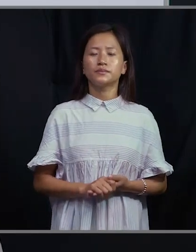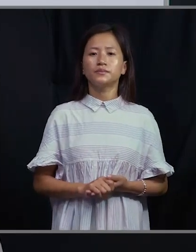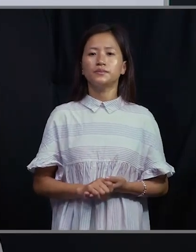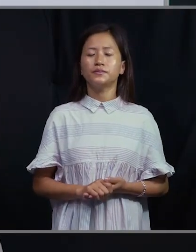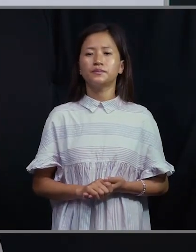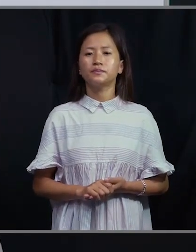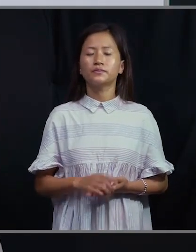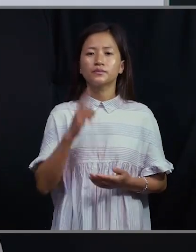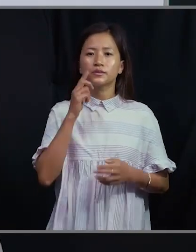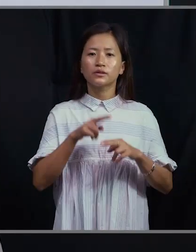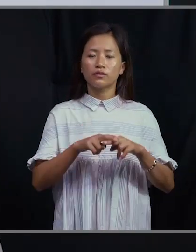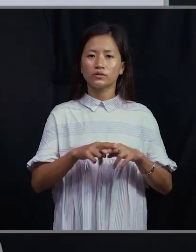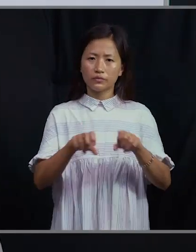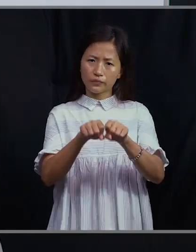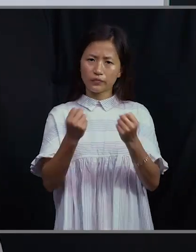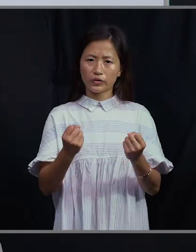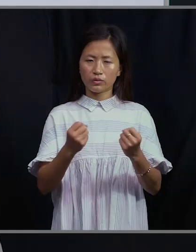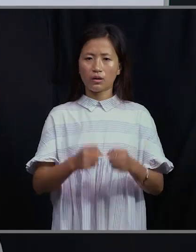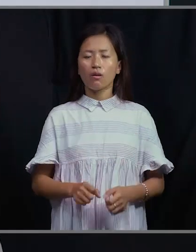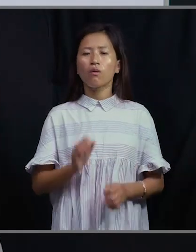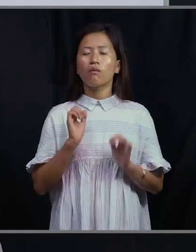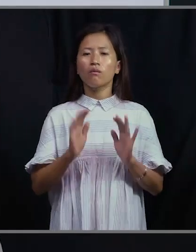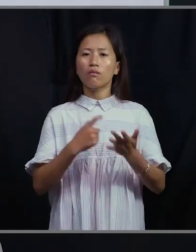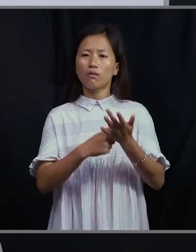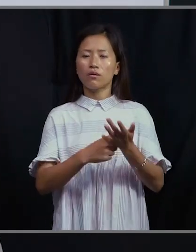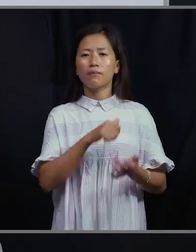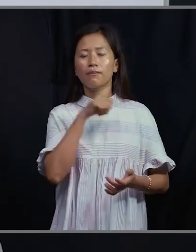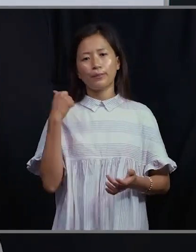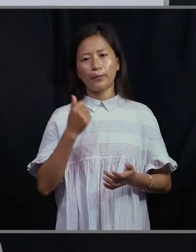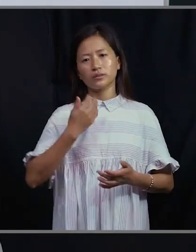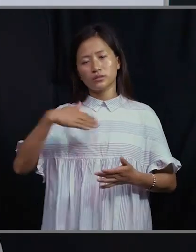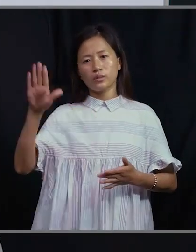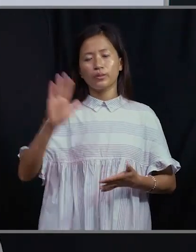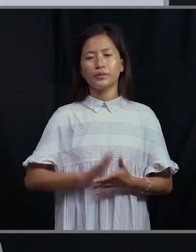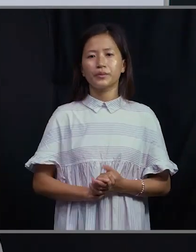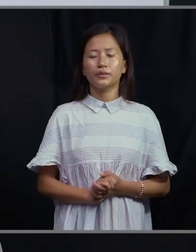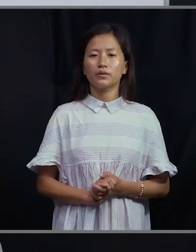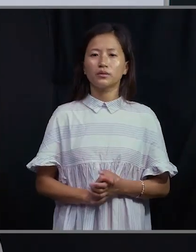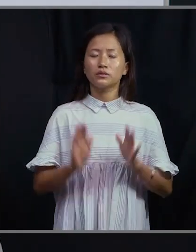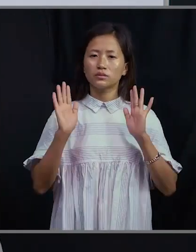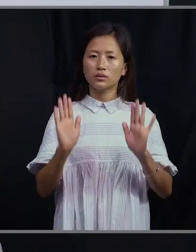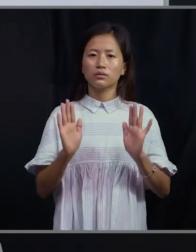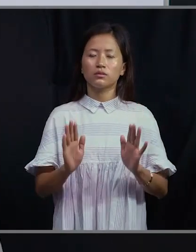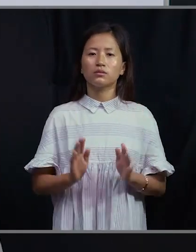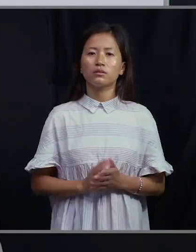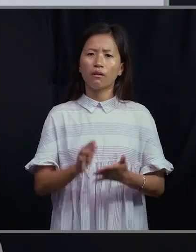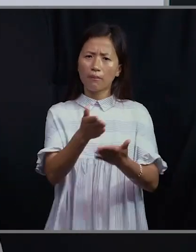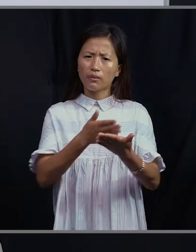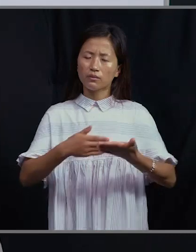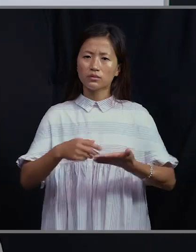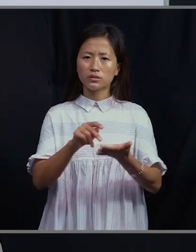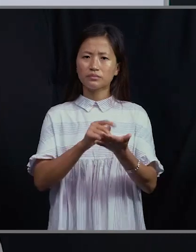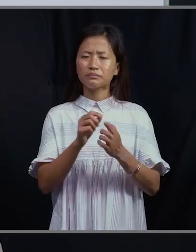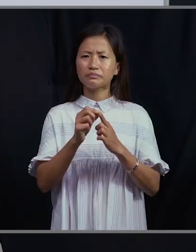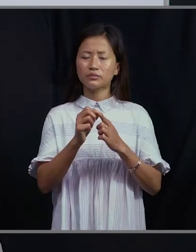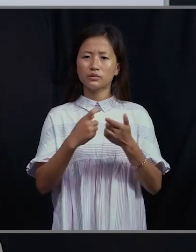previous husband, if she has divorced or if her husband has passed away, what happened is that there is a particular period,